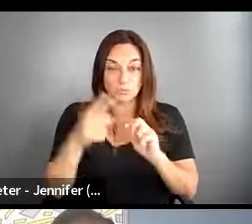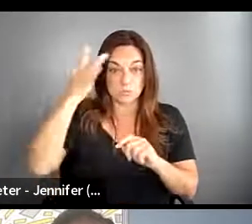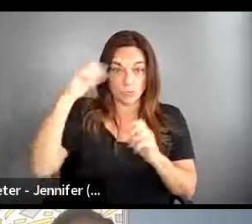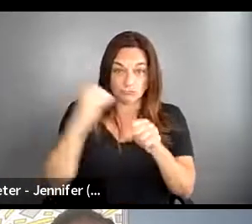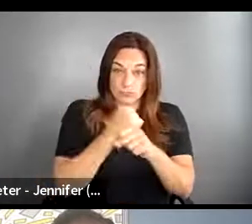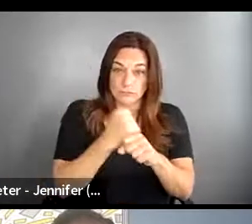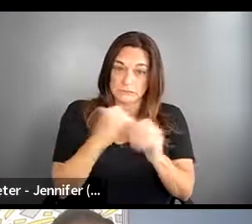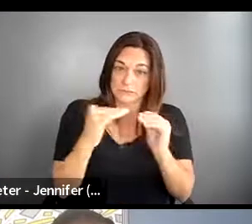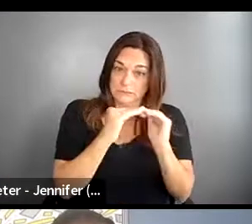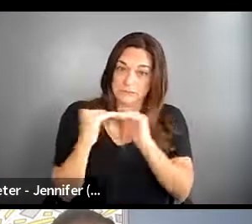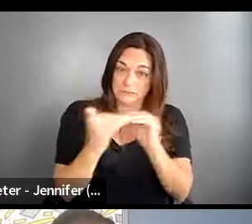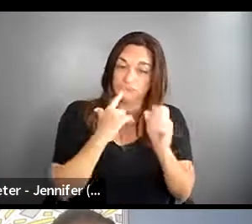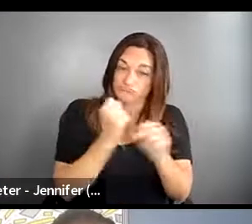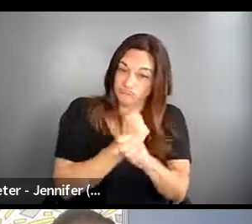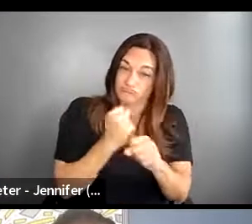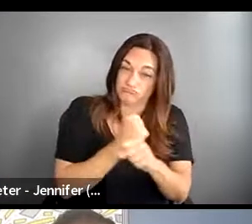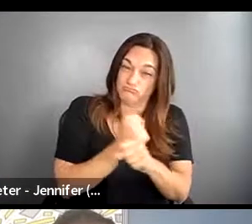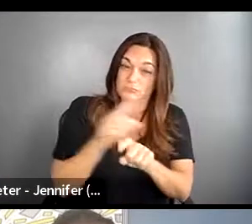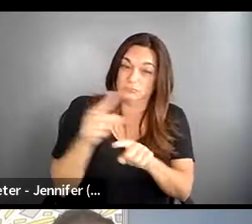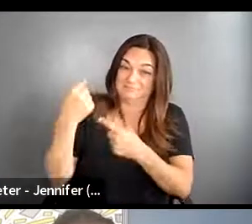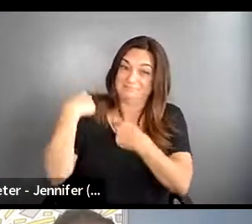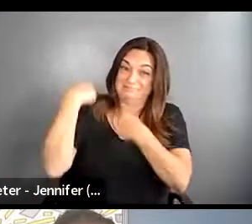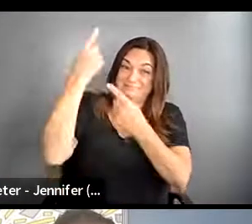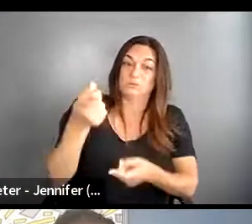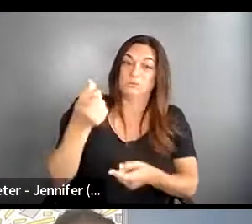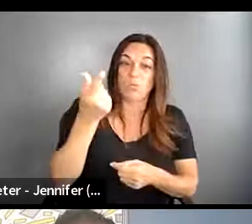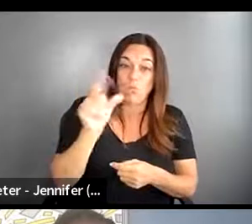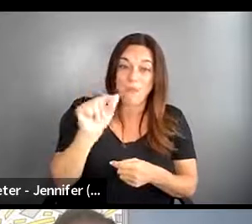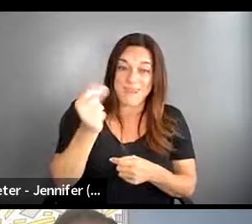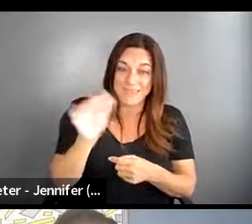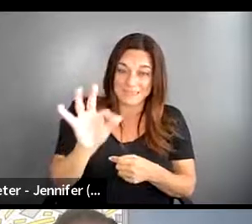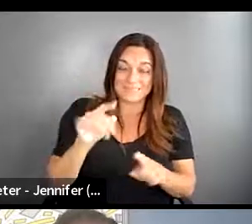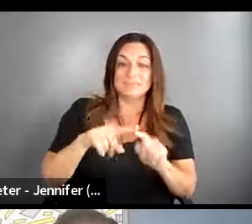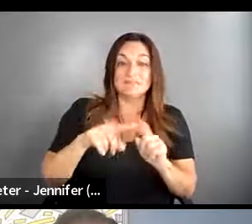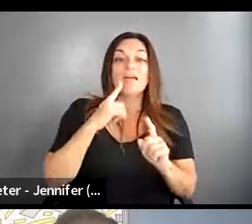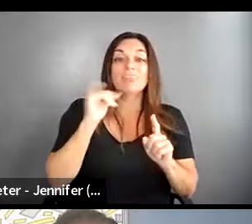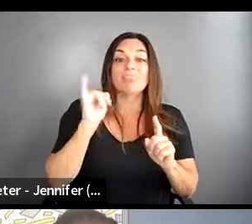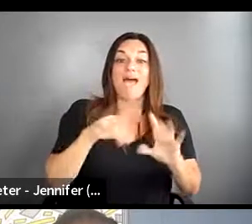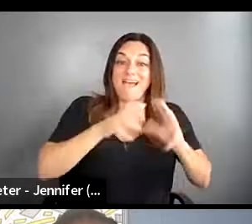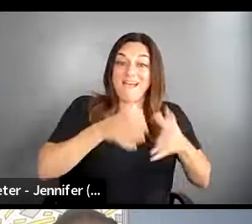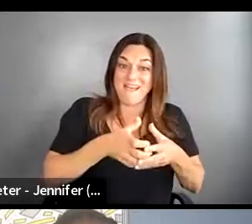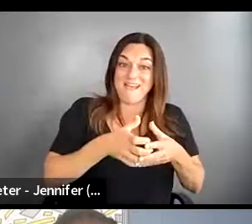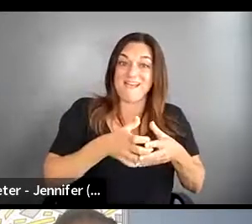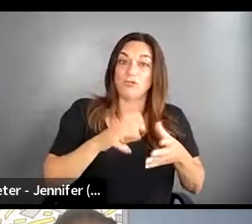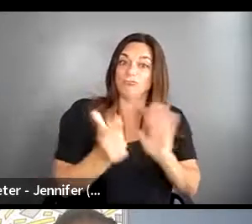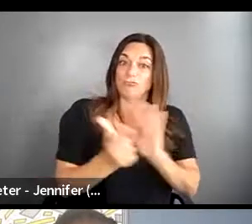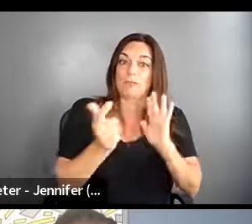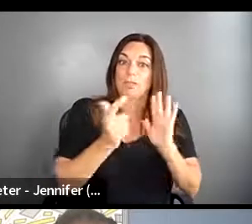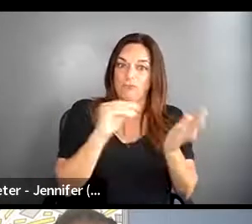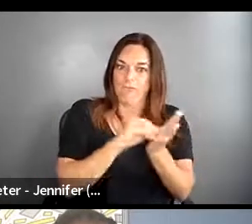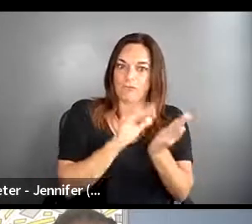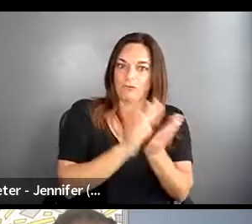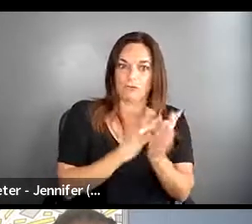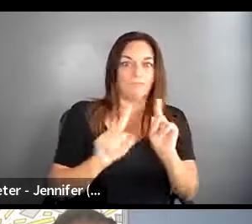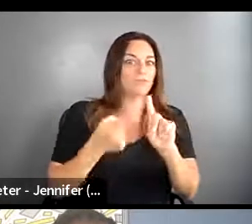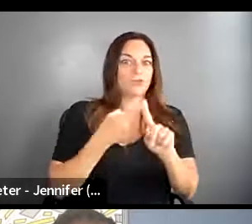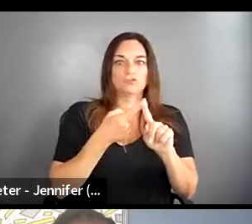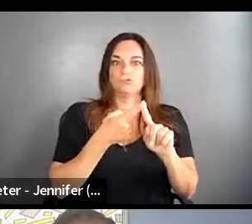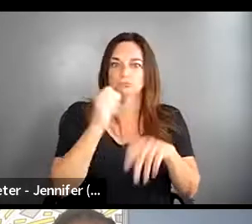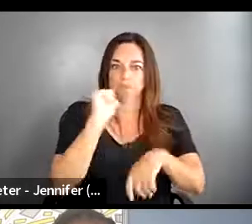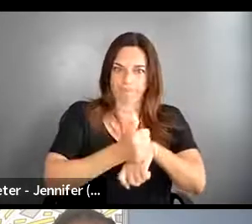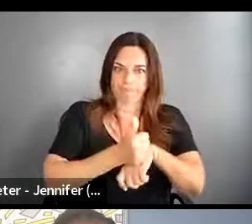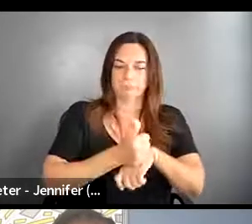to 2019, when the Council on the Collateral Consequences of a Criminal Record was first established. So this